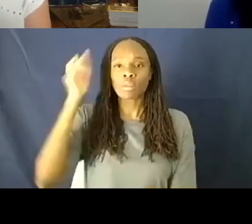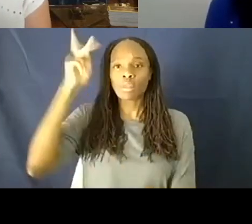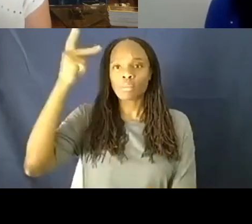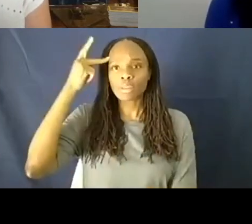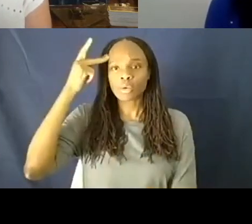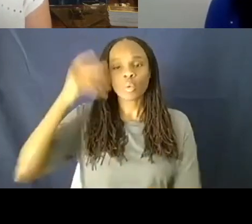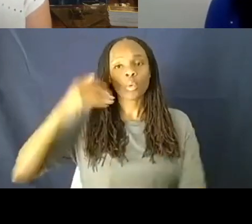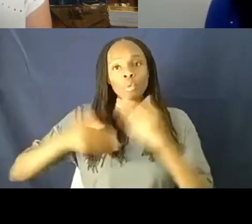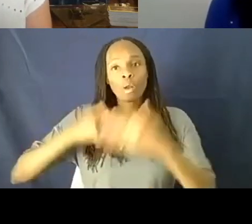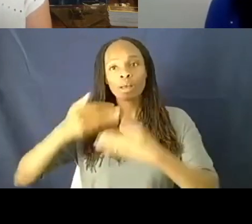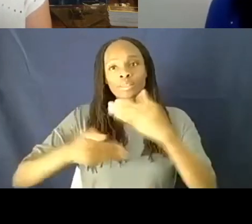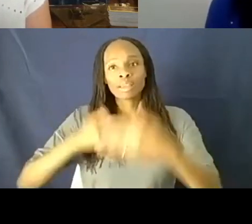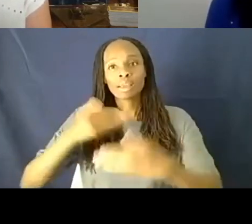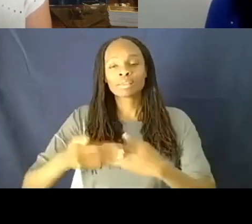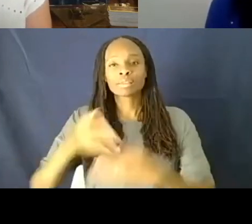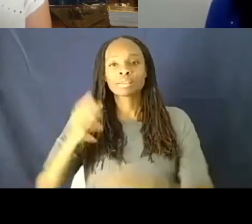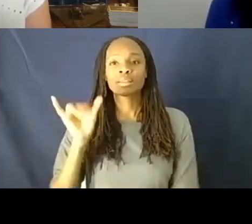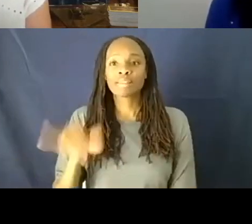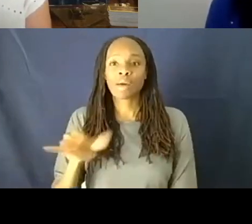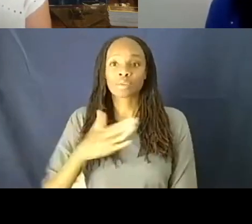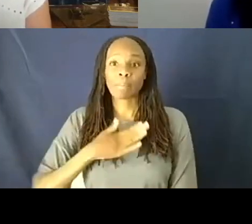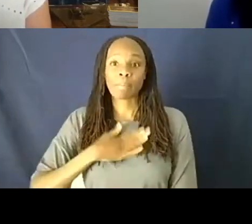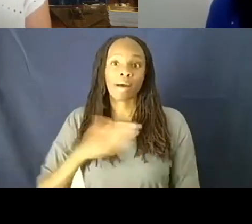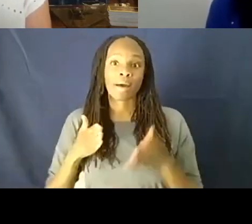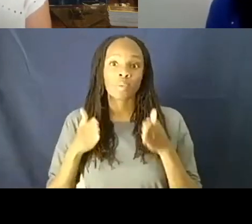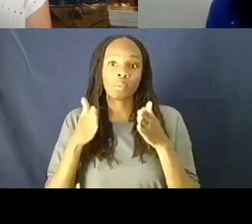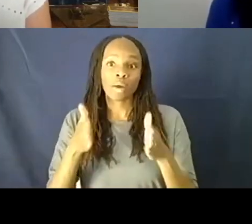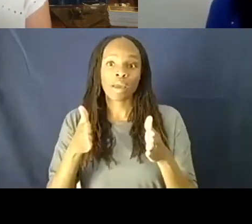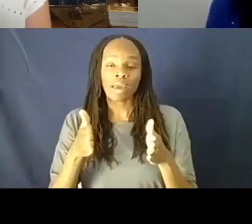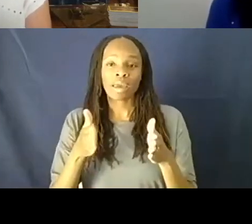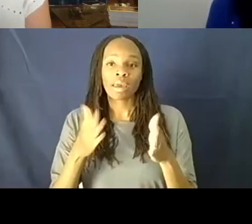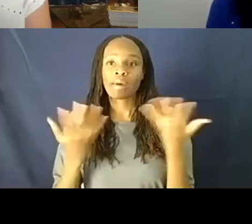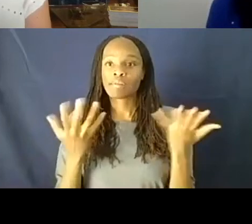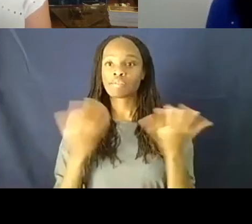just was my way of